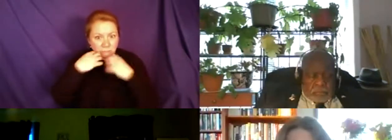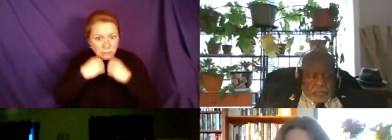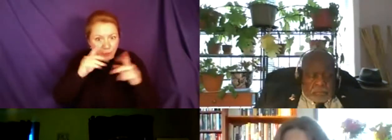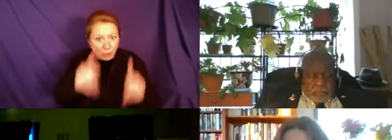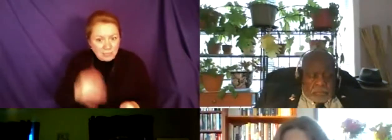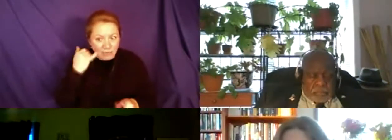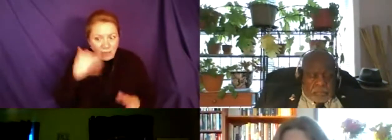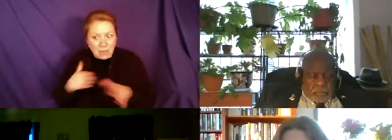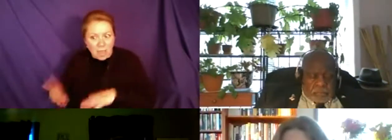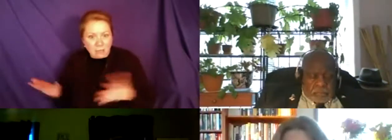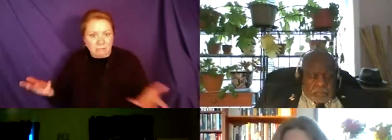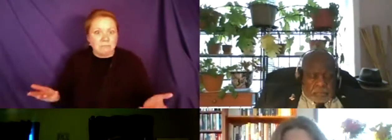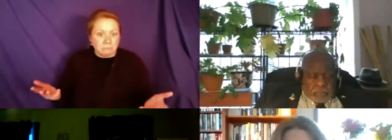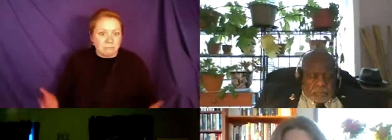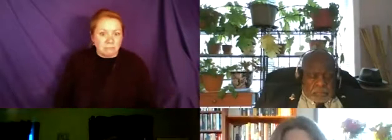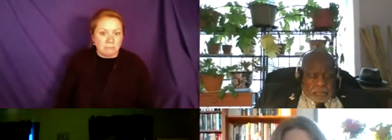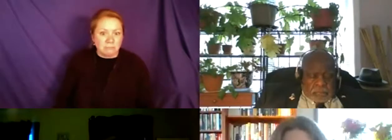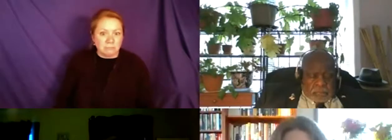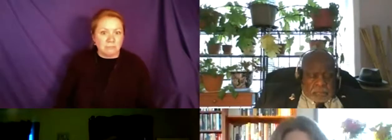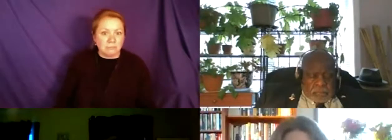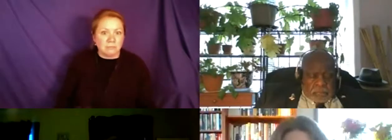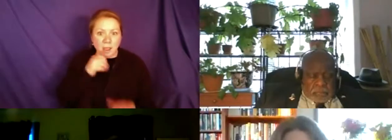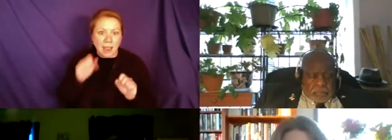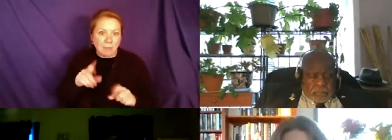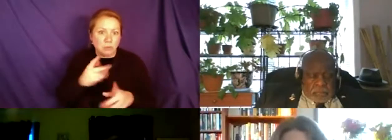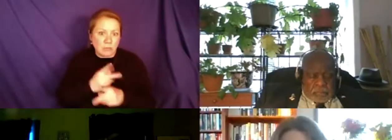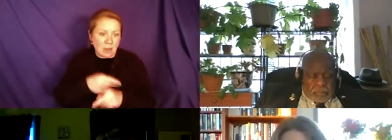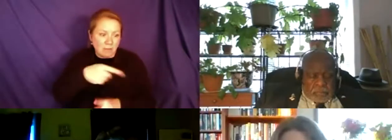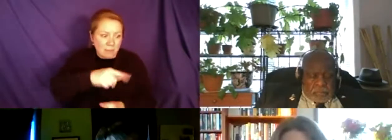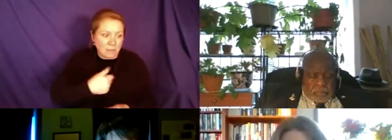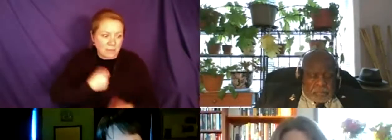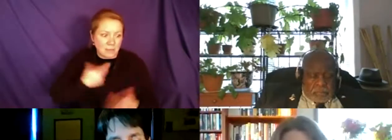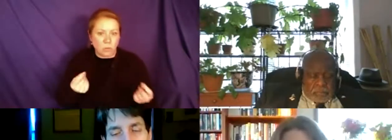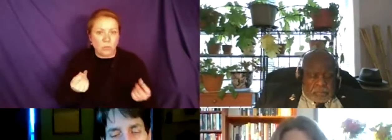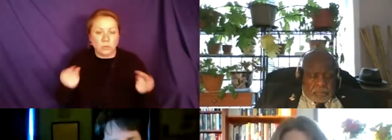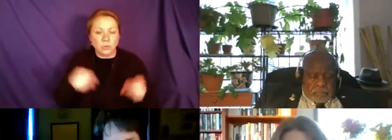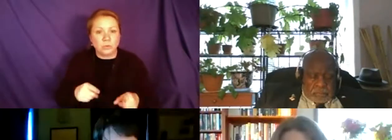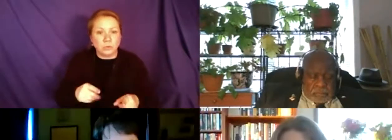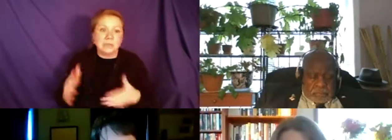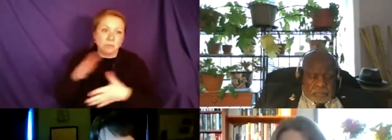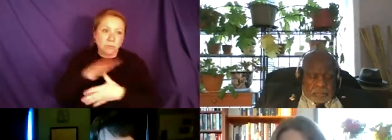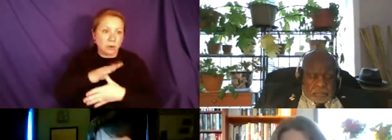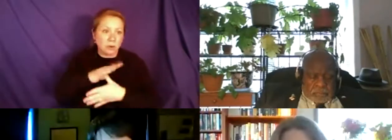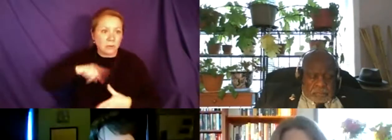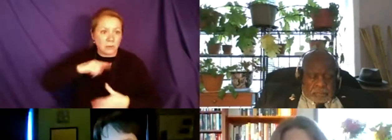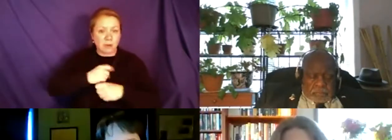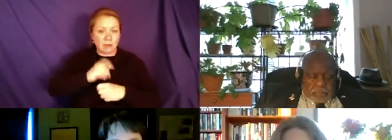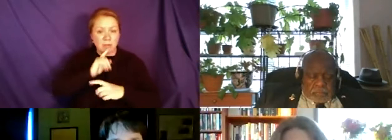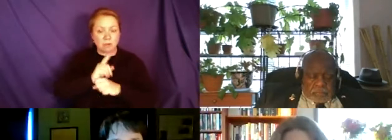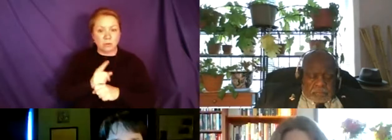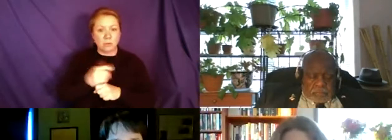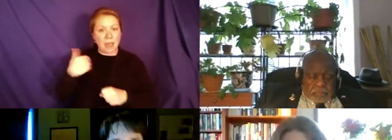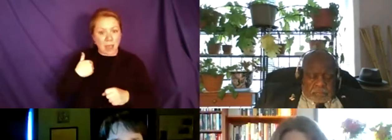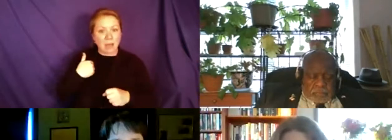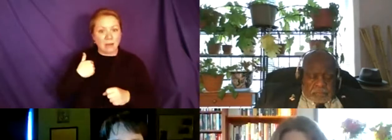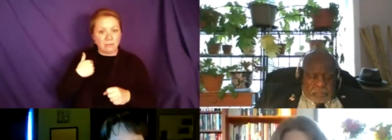the event that they're no longer able to do it themselves. And so it's a priority to make sure that we do have